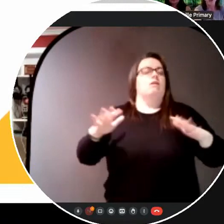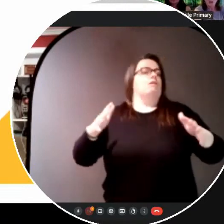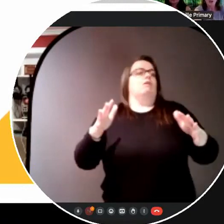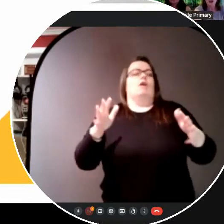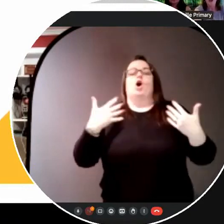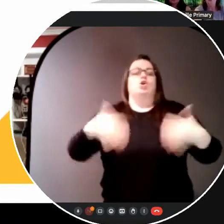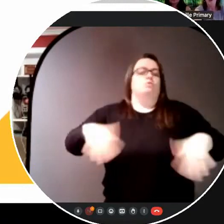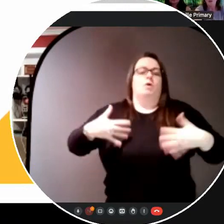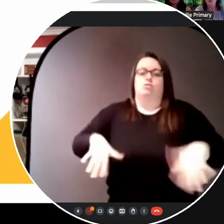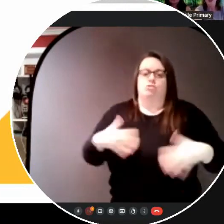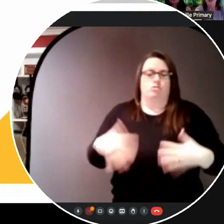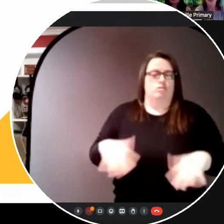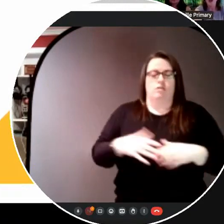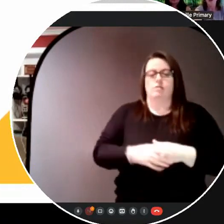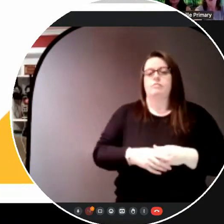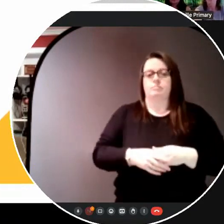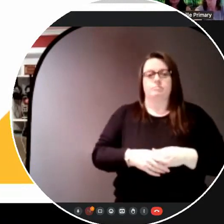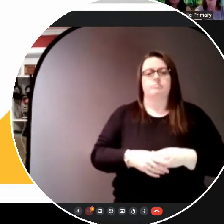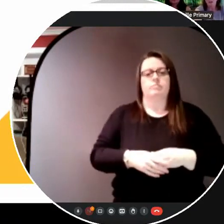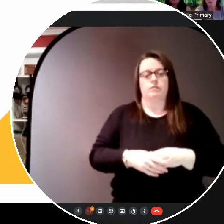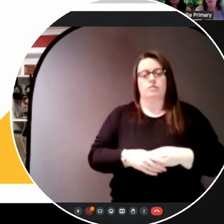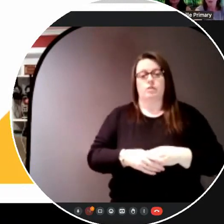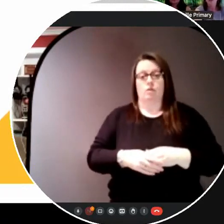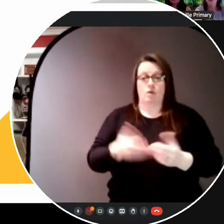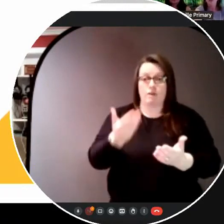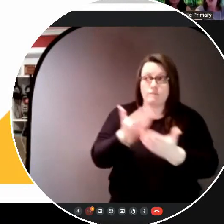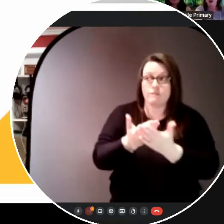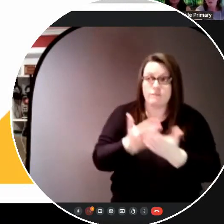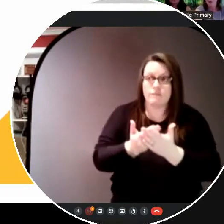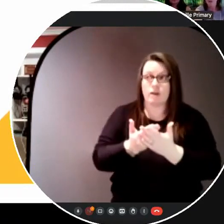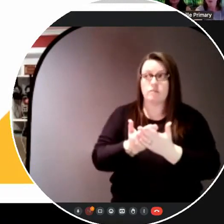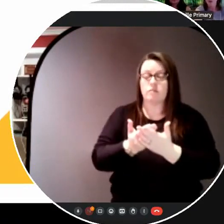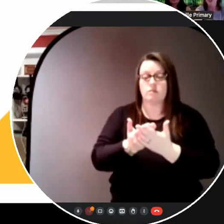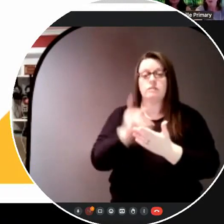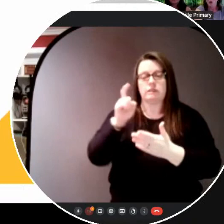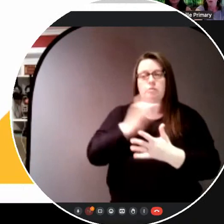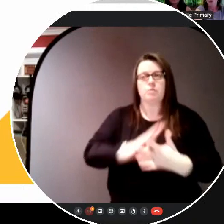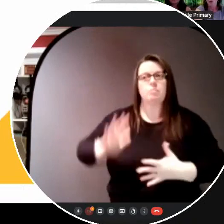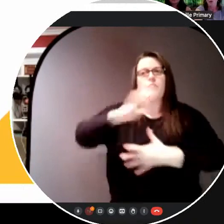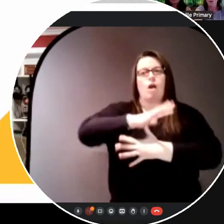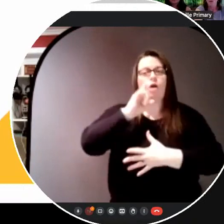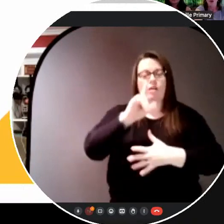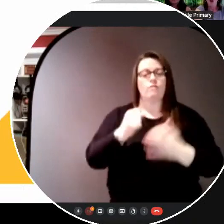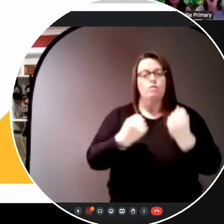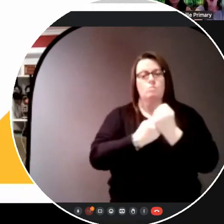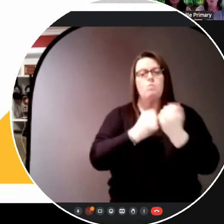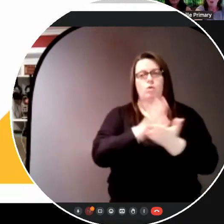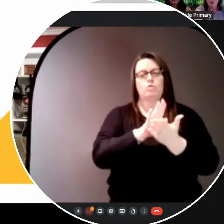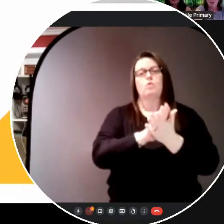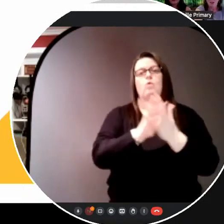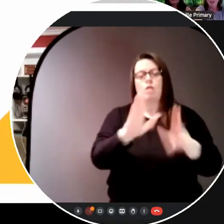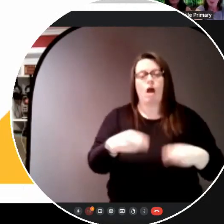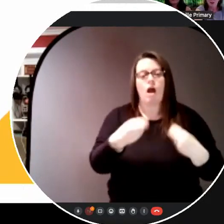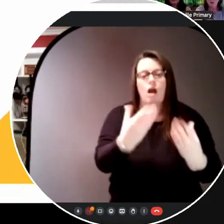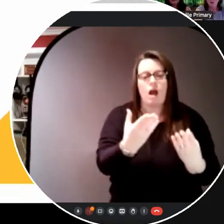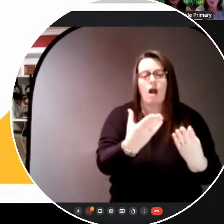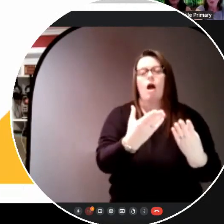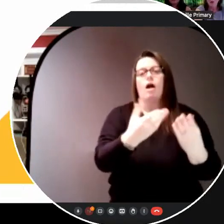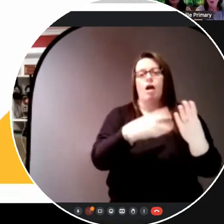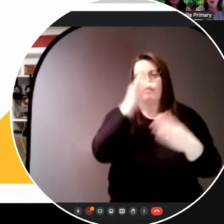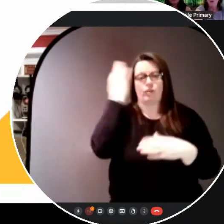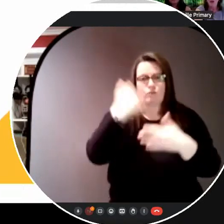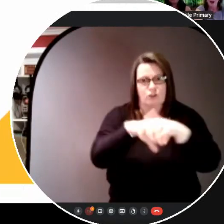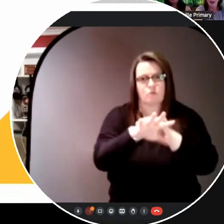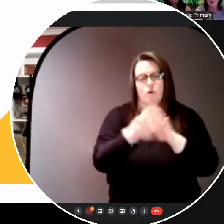So the funds and priorities to support our school to offer French immersion as a core program. Our community needs the French